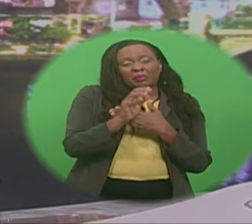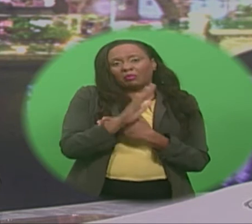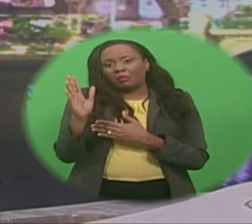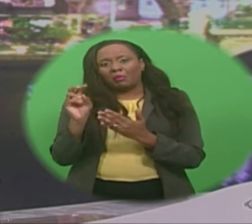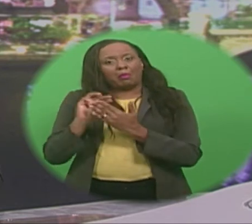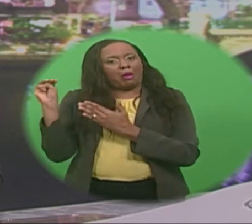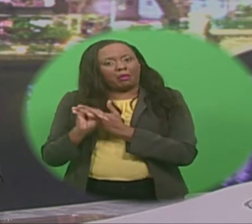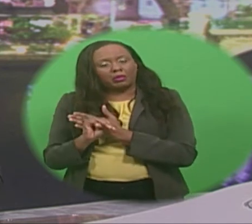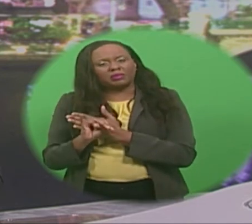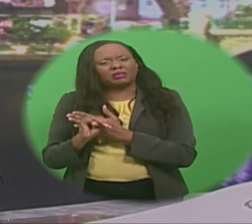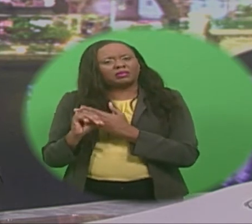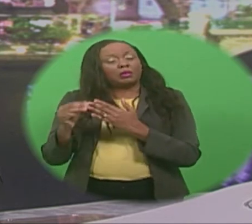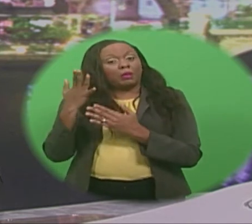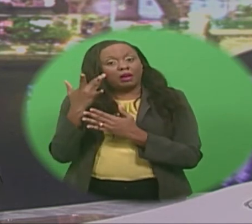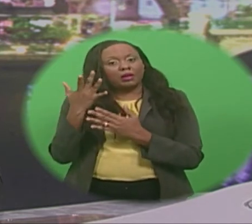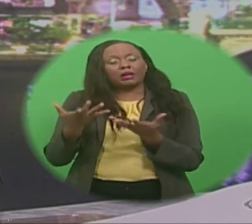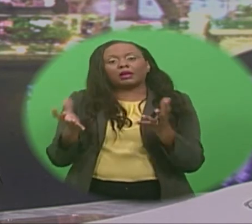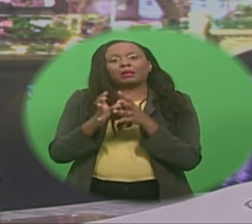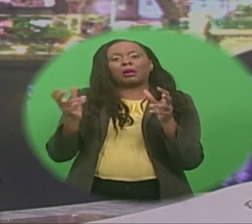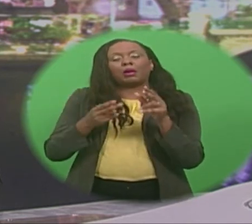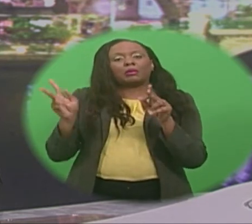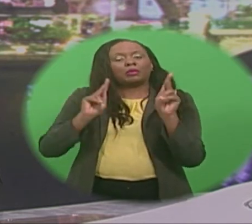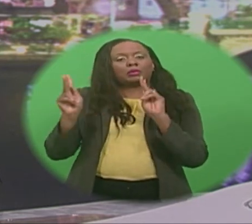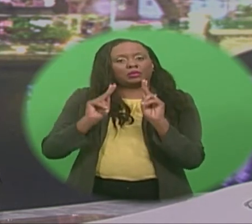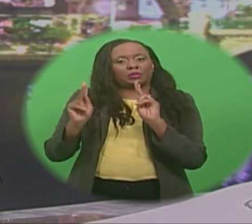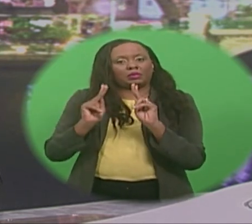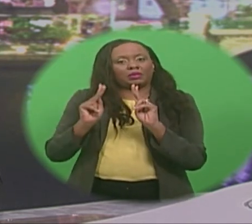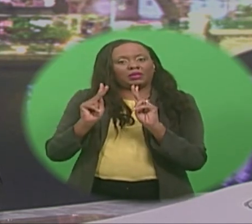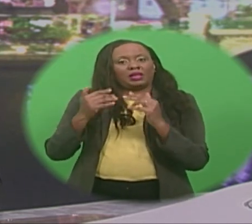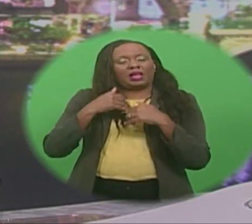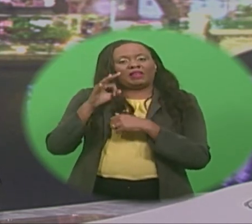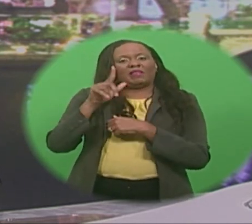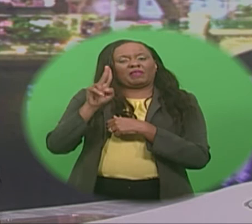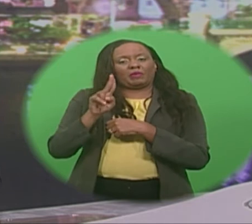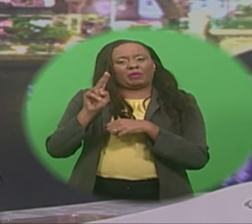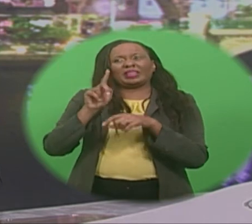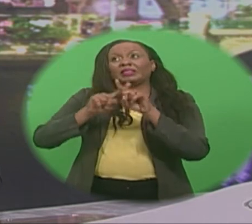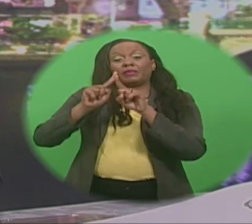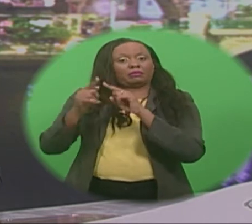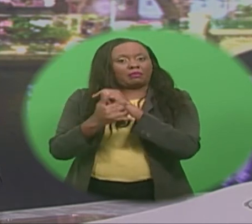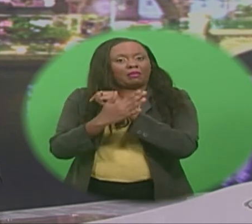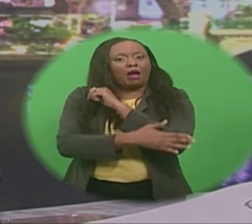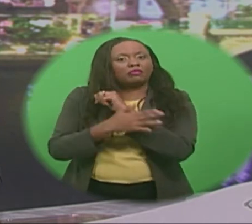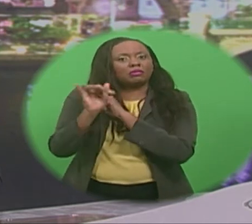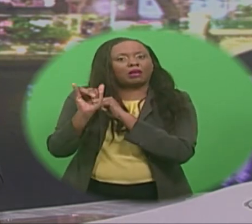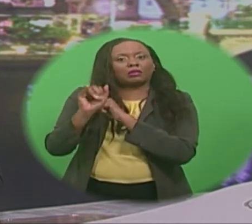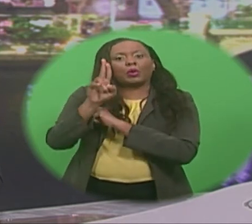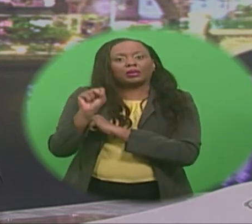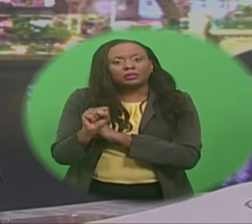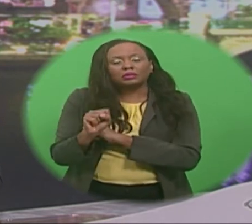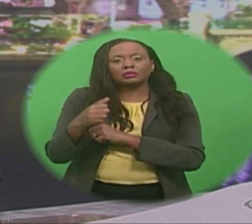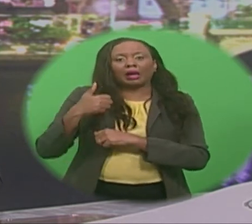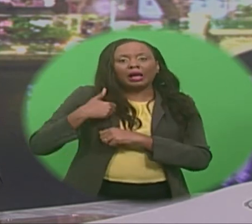there is usually an increase in the number of persons coming down with the flu in the Northern Hemisphere. CARFA is urging persons to